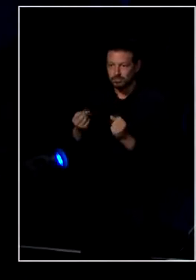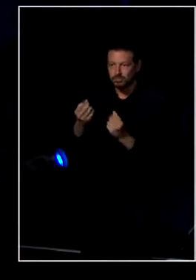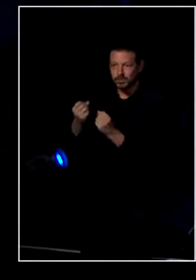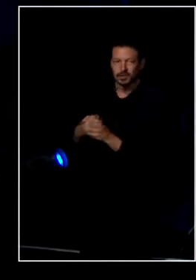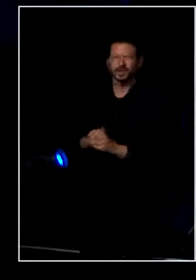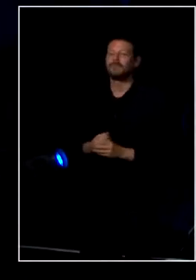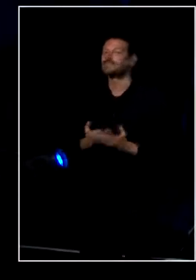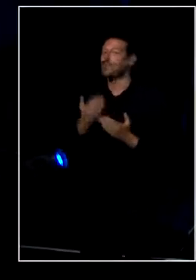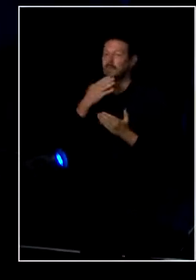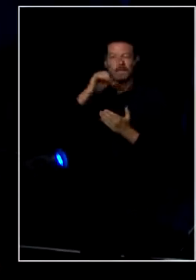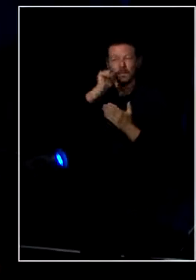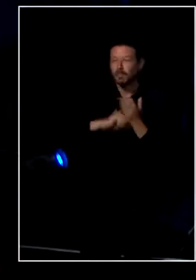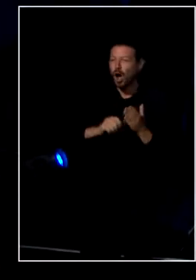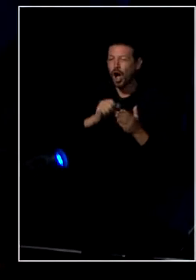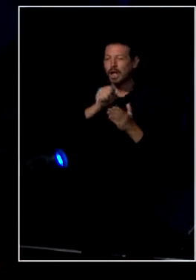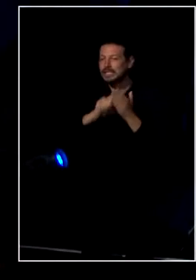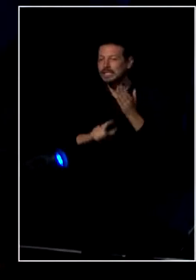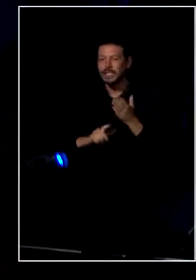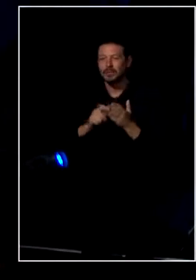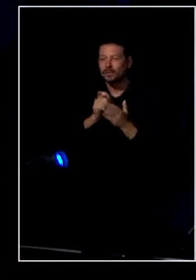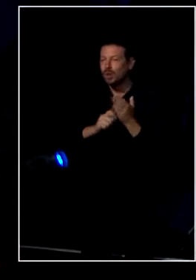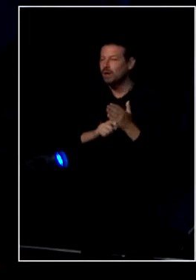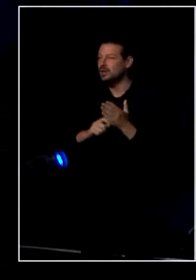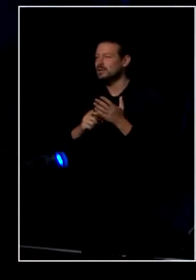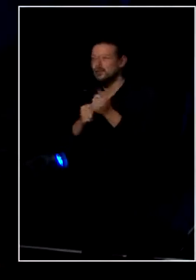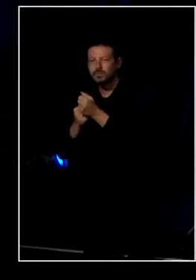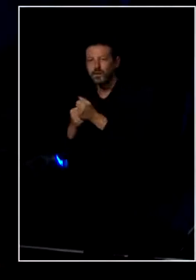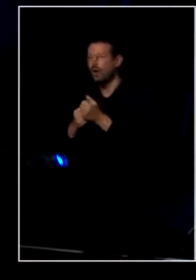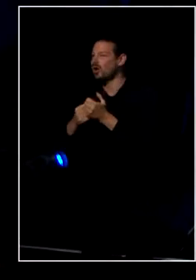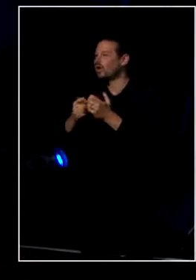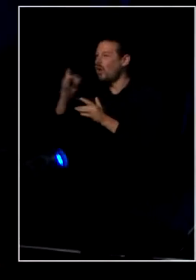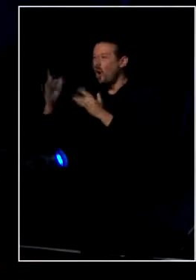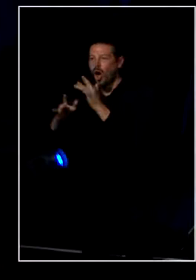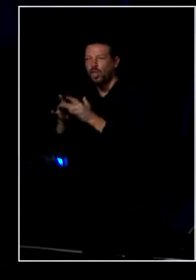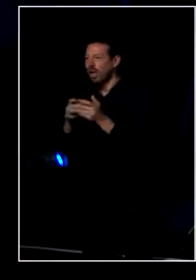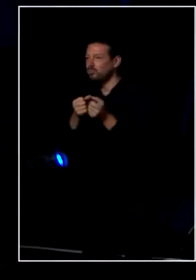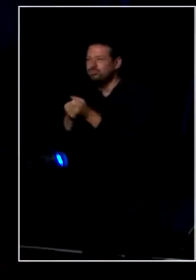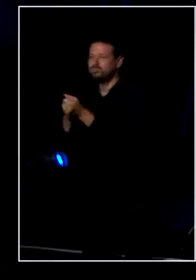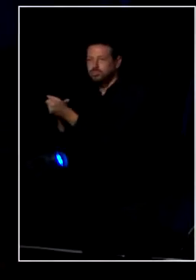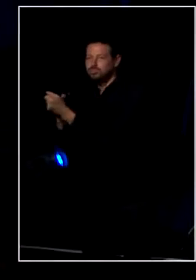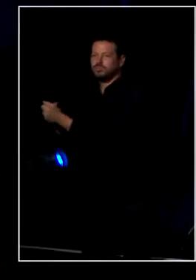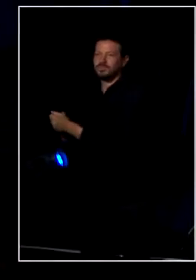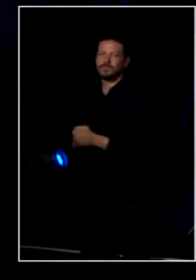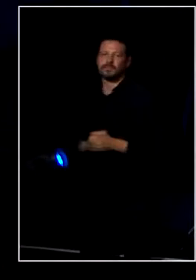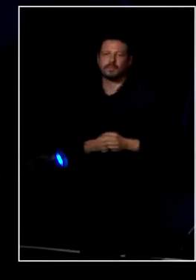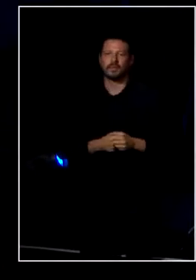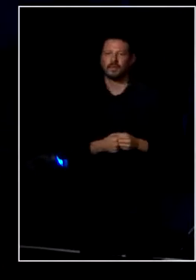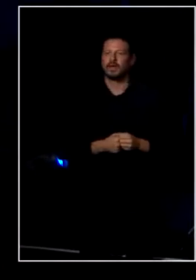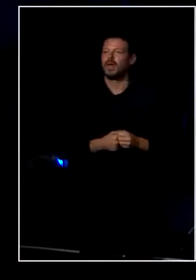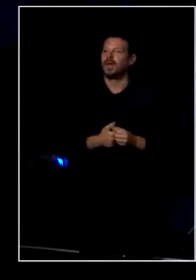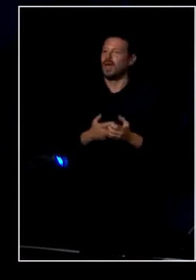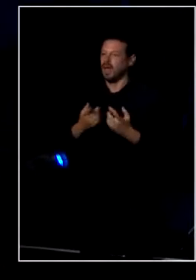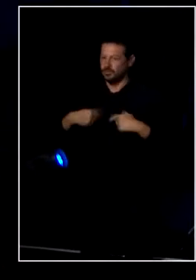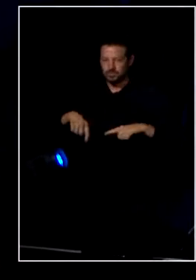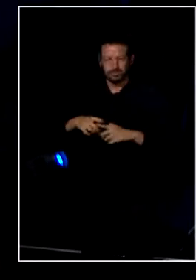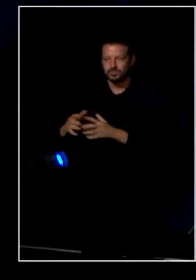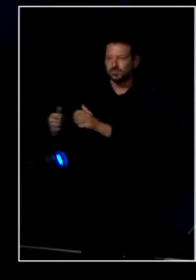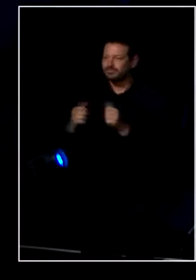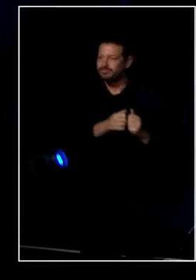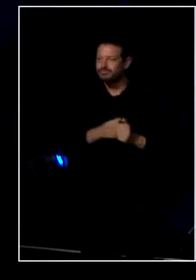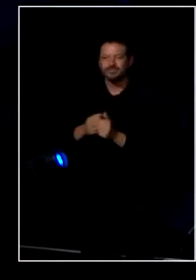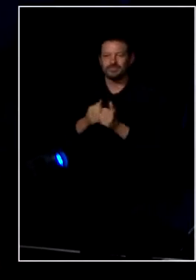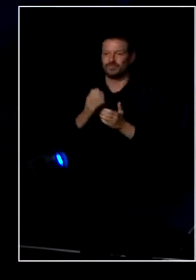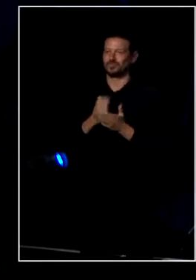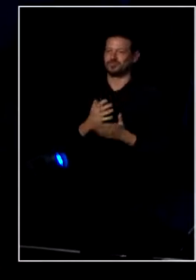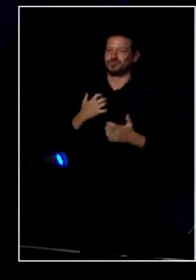disabled writers. Get online and support disabled social pages. And, let's do this together. And it's really